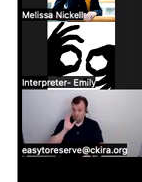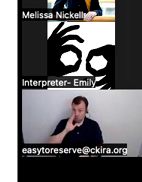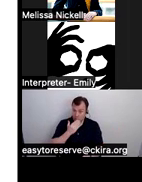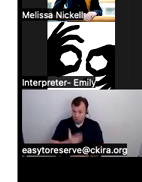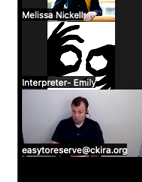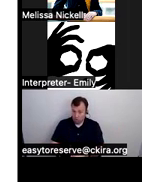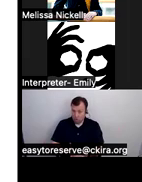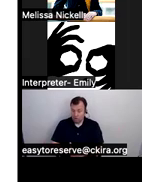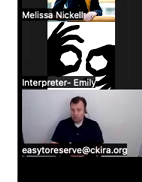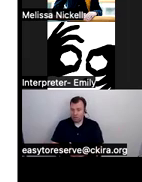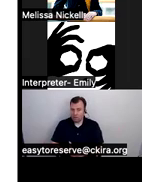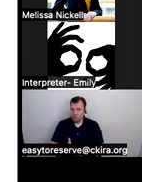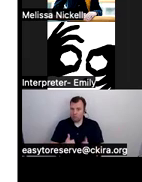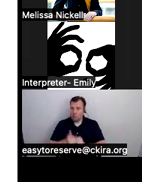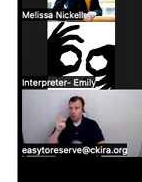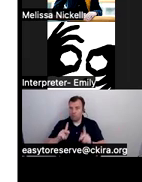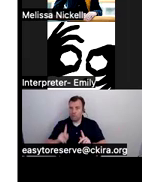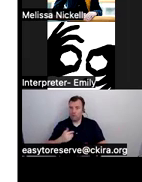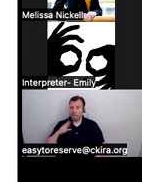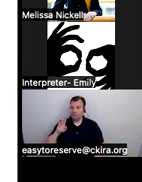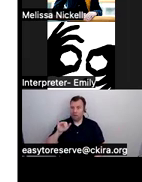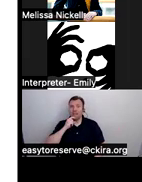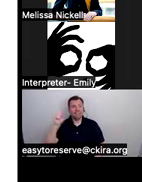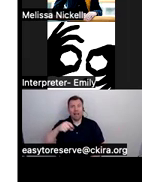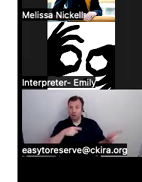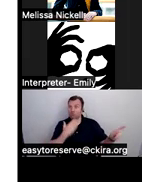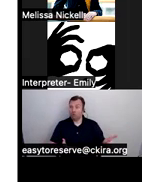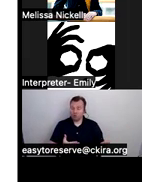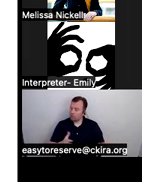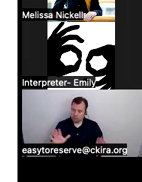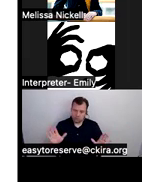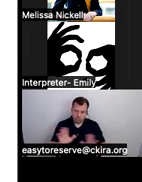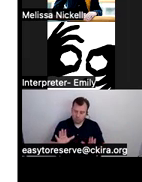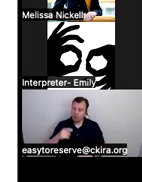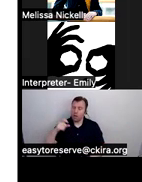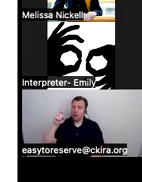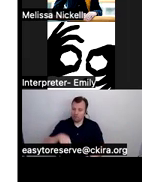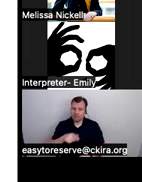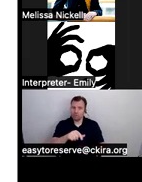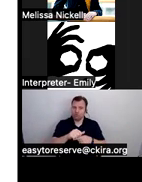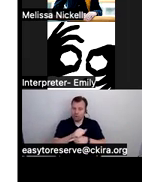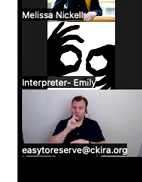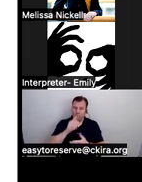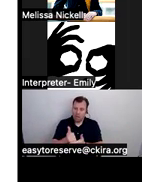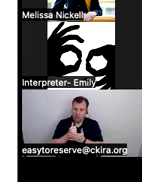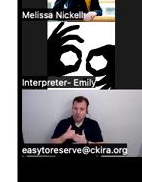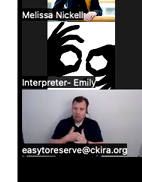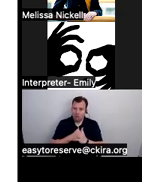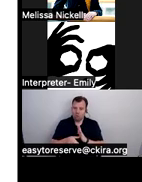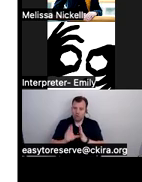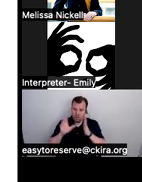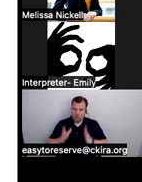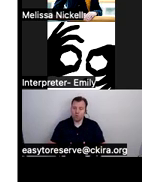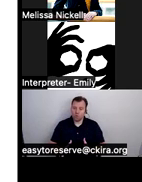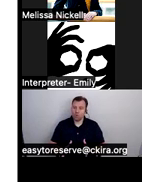have these biases. So this training, so this bias awareness, I think, is really going to help reviewers do a better job of trying